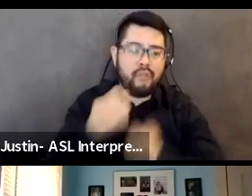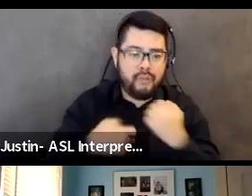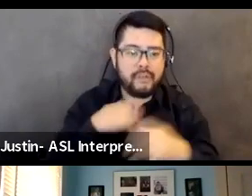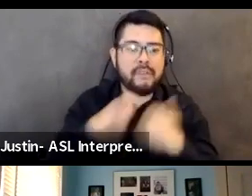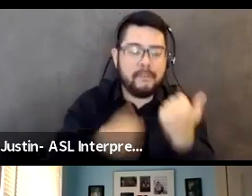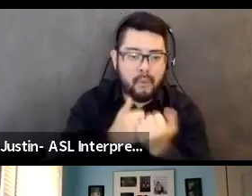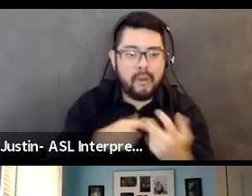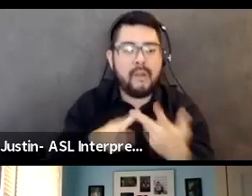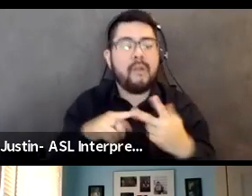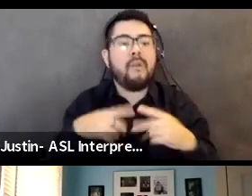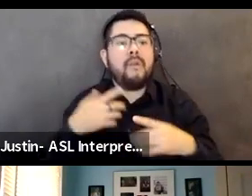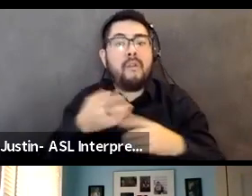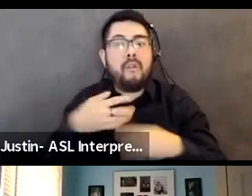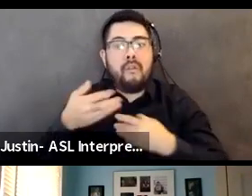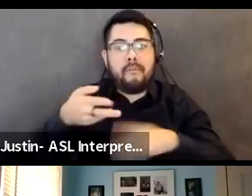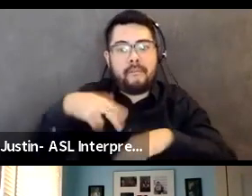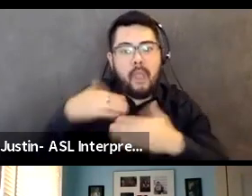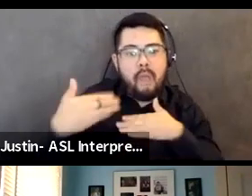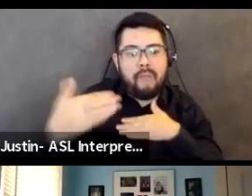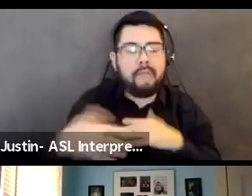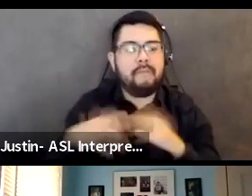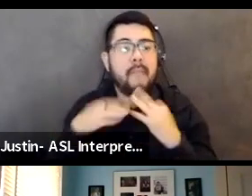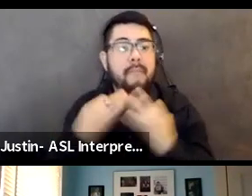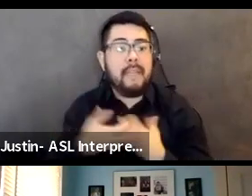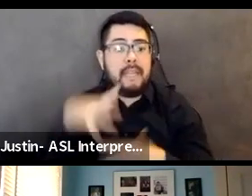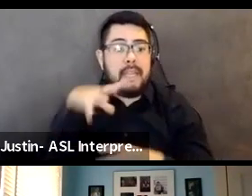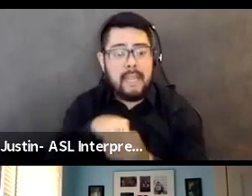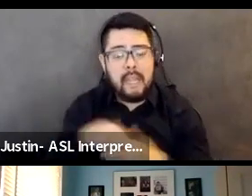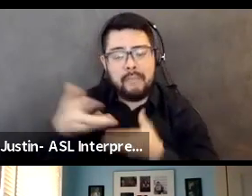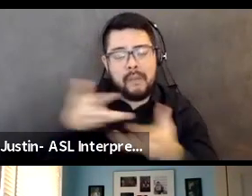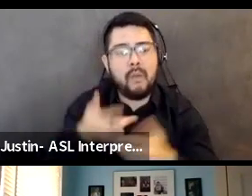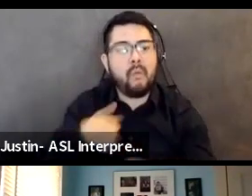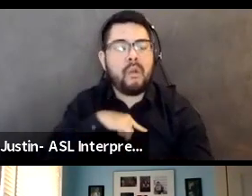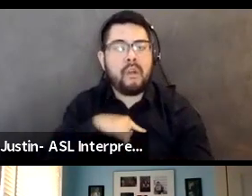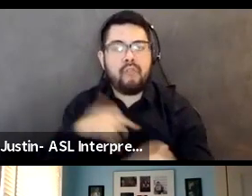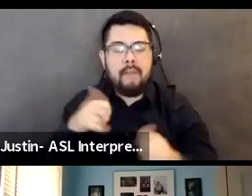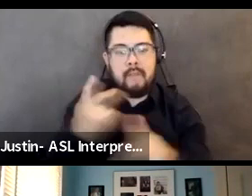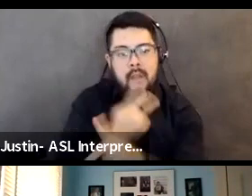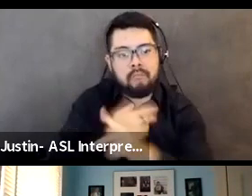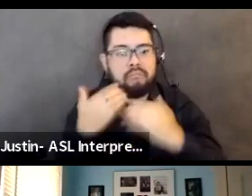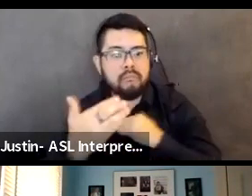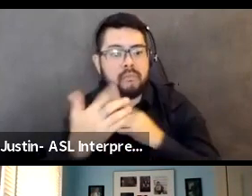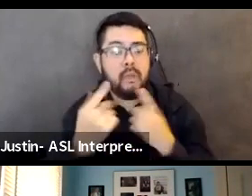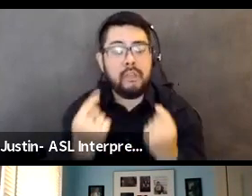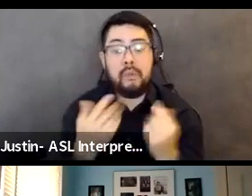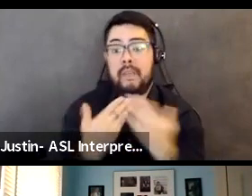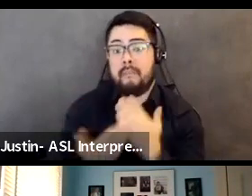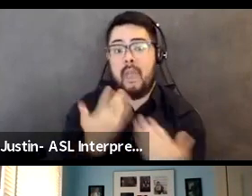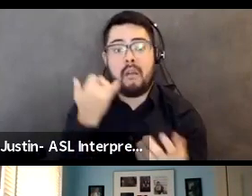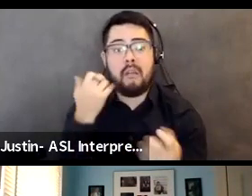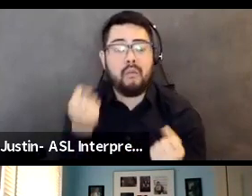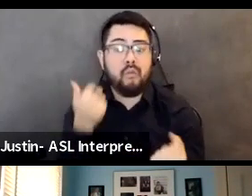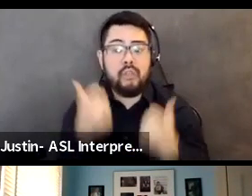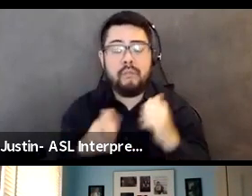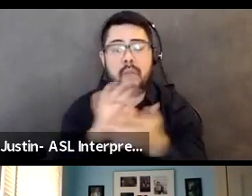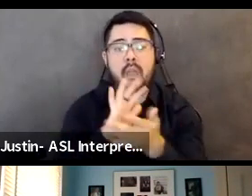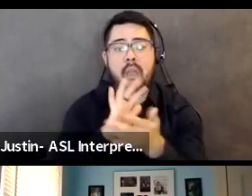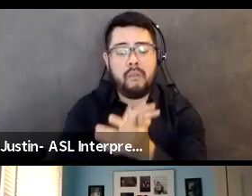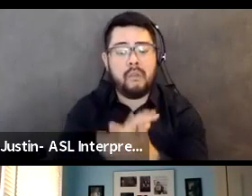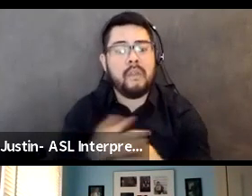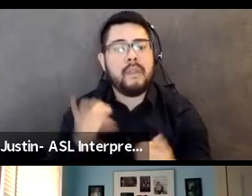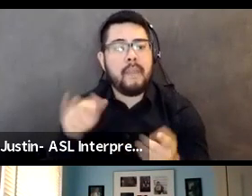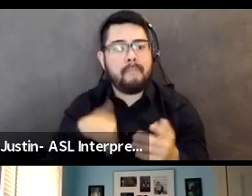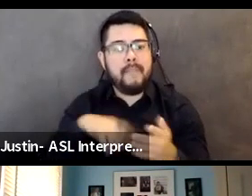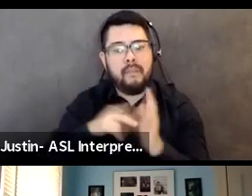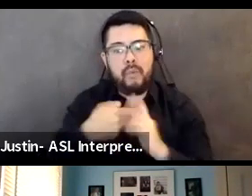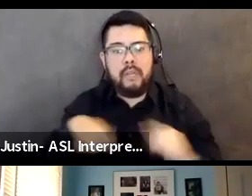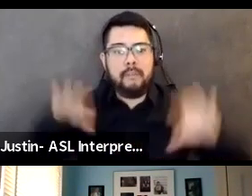engagement we recognize the incredible obstacles that lie ahead for all public school students and educators in our city no matter the type of public school that is why we must unite as